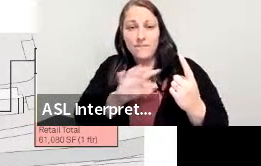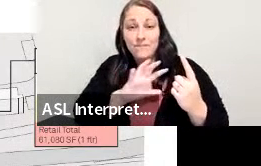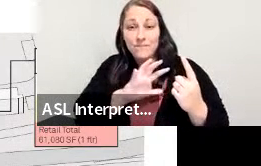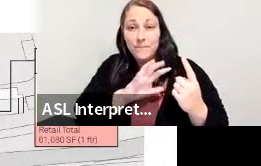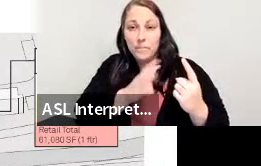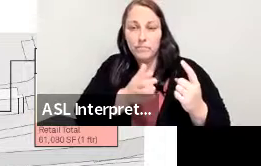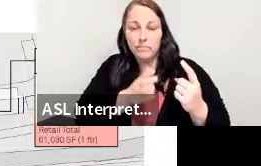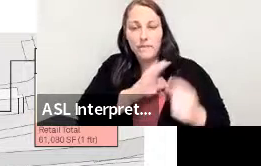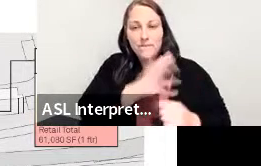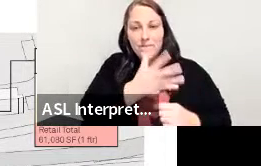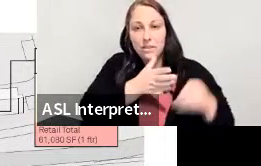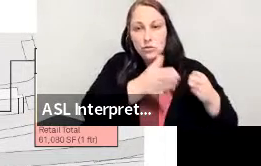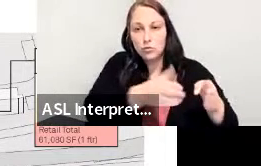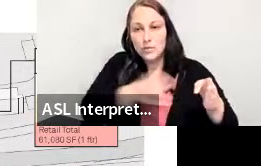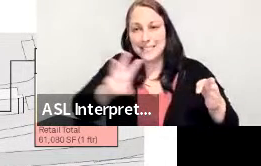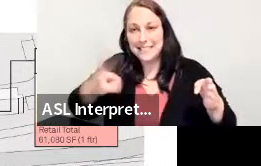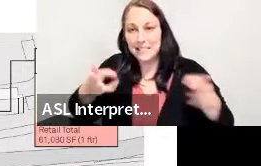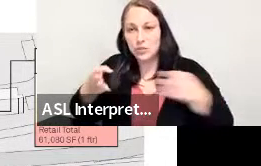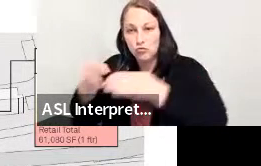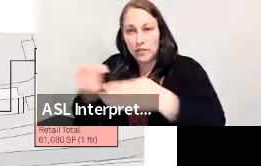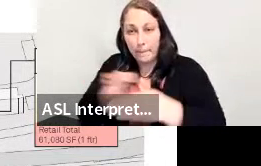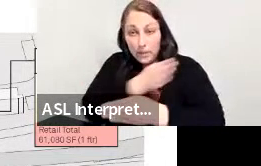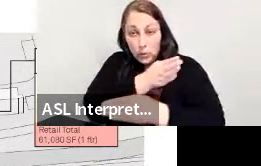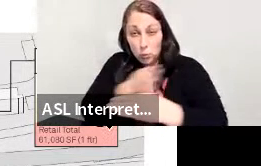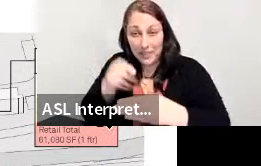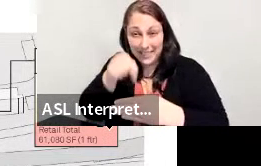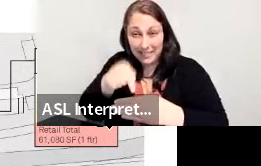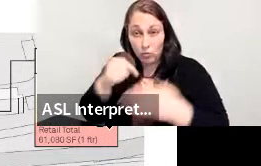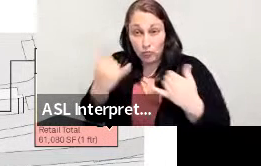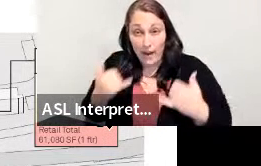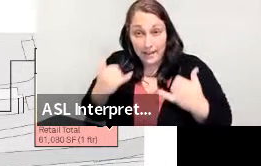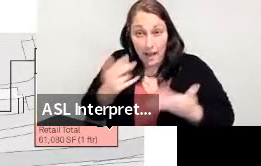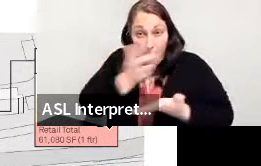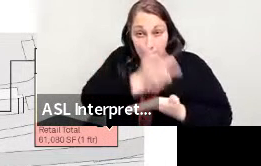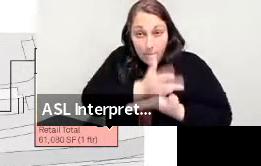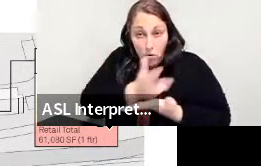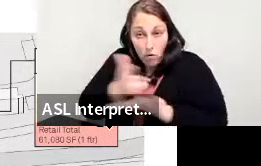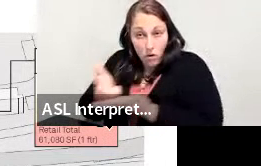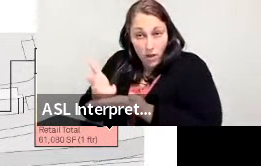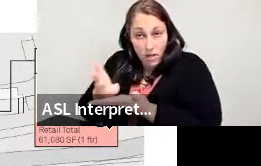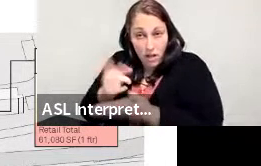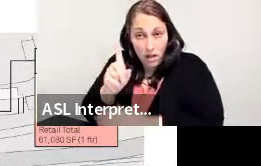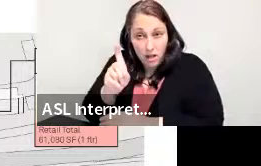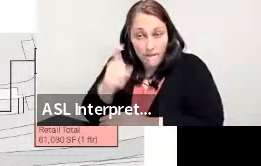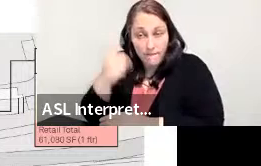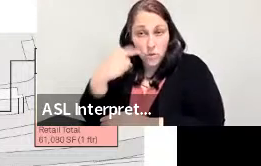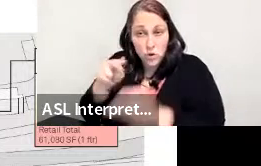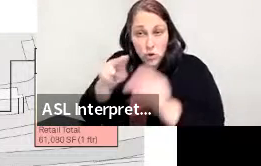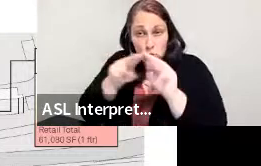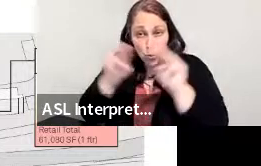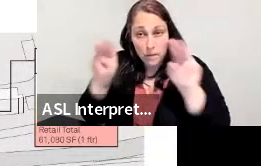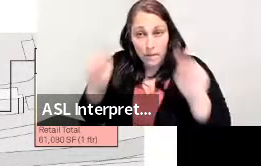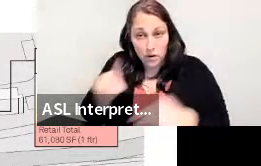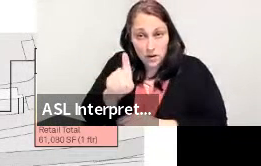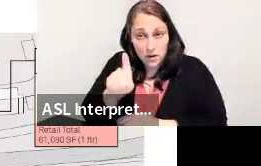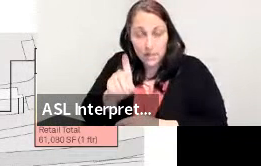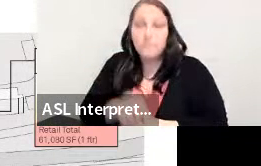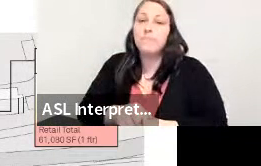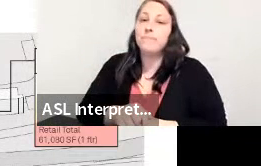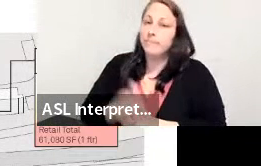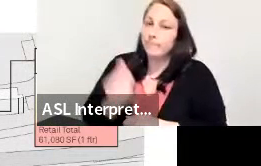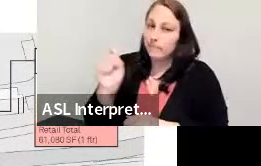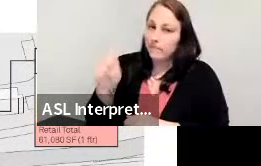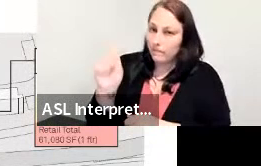Yes. Okay, thank you. I was just trying to match it up with what's there presently. Yes, no, that's a good call. And we've blocked